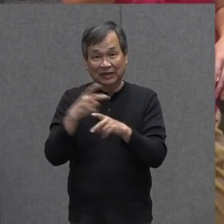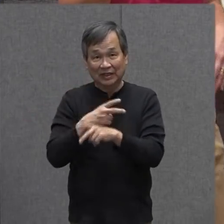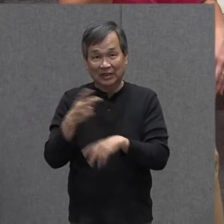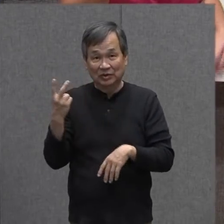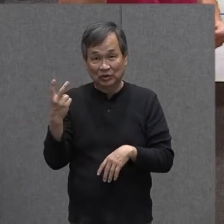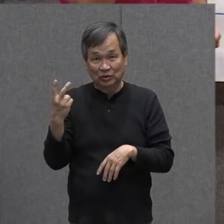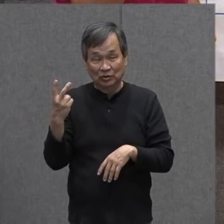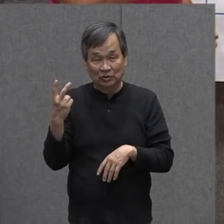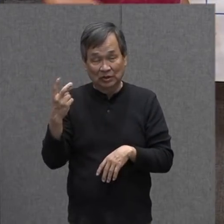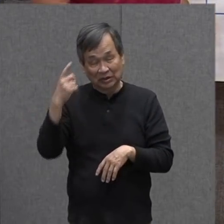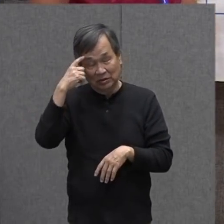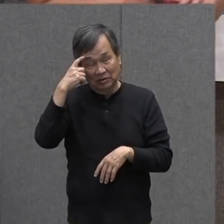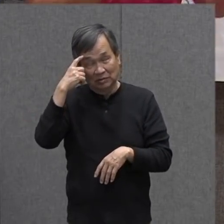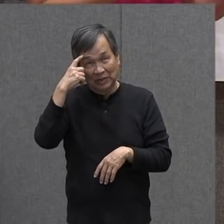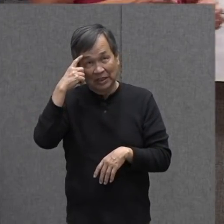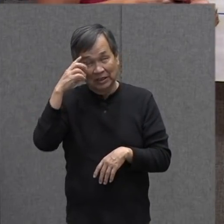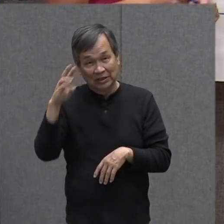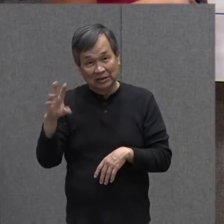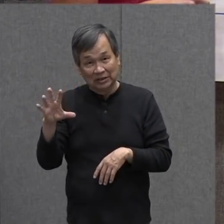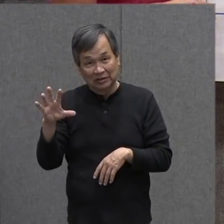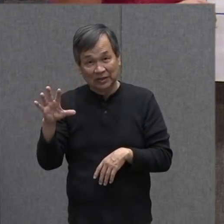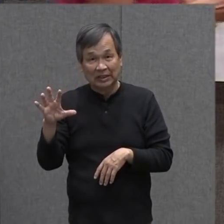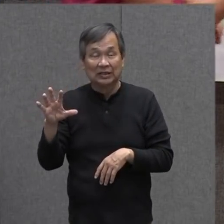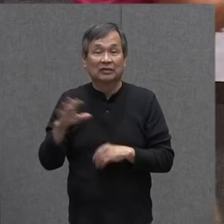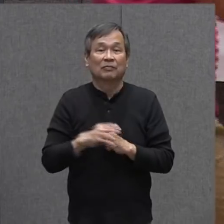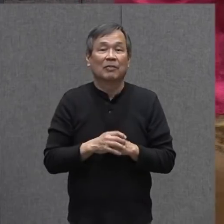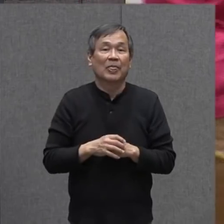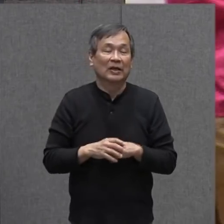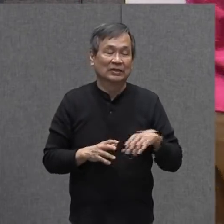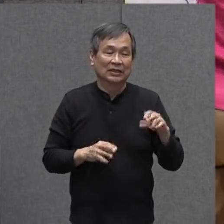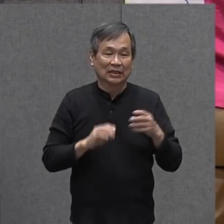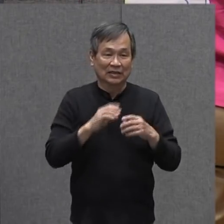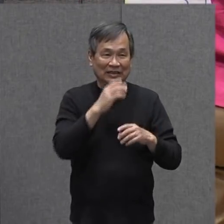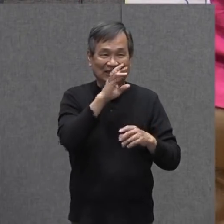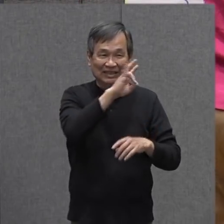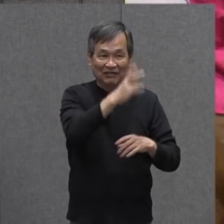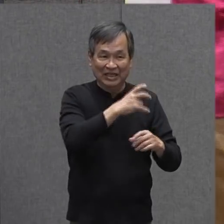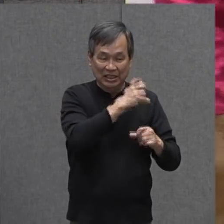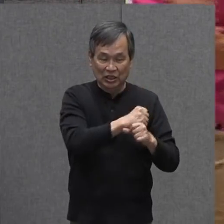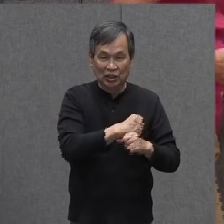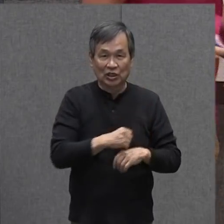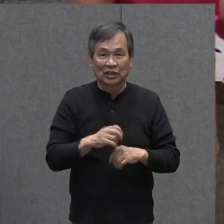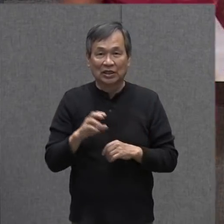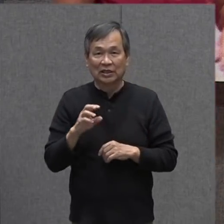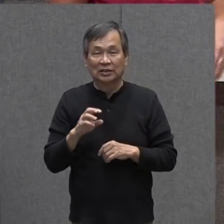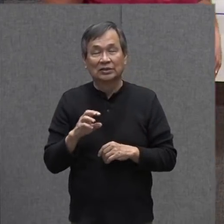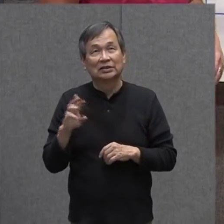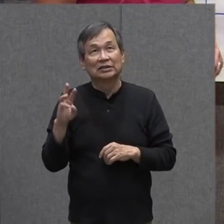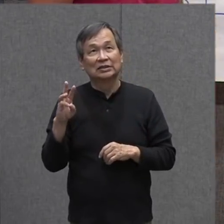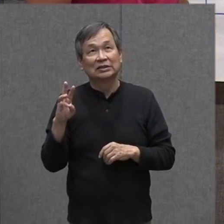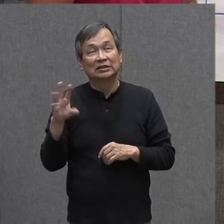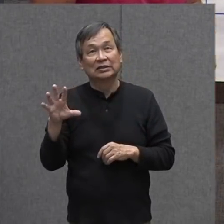1 seed, and 2 seeds would be produced. And then Jack started to think about it.